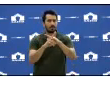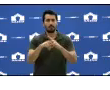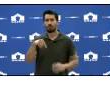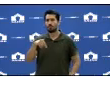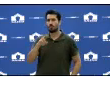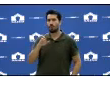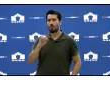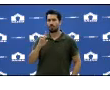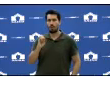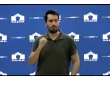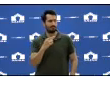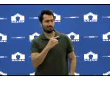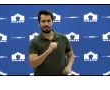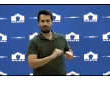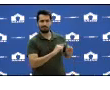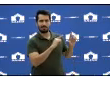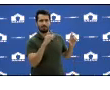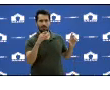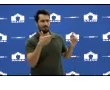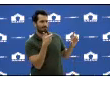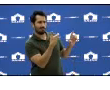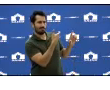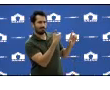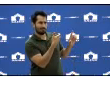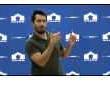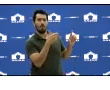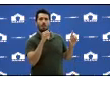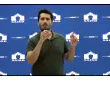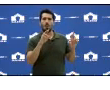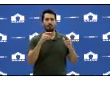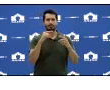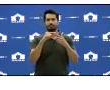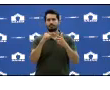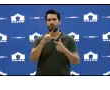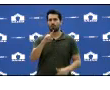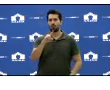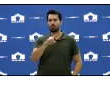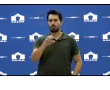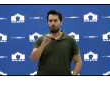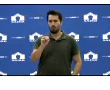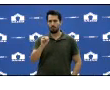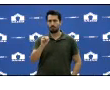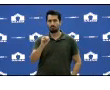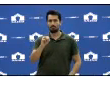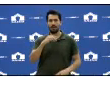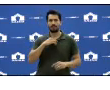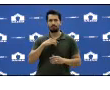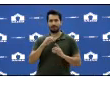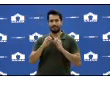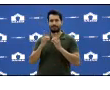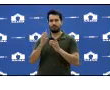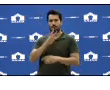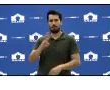on display here on the screen or on Zoom, and that will connect you to the district website where you